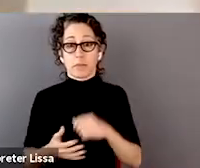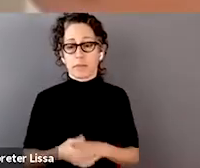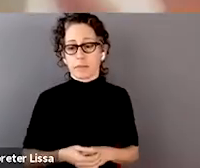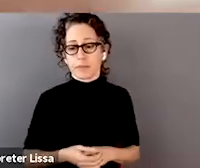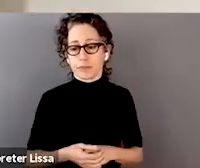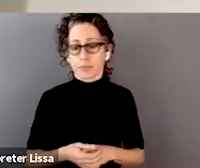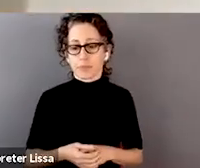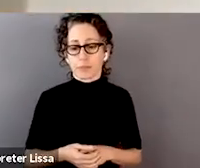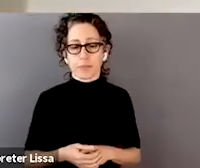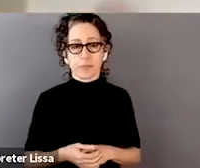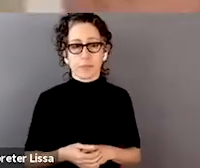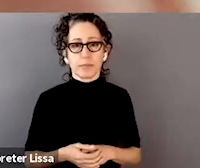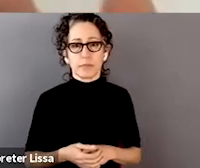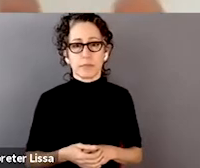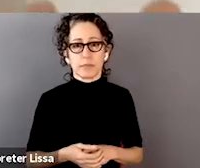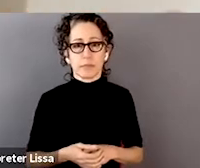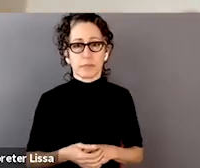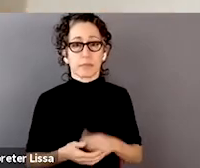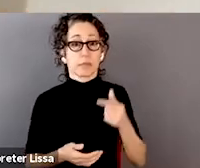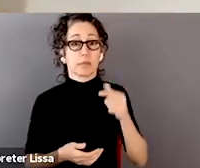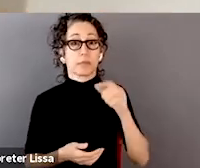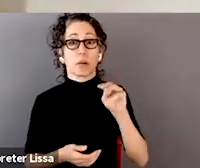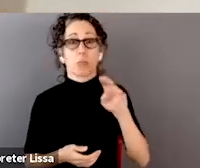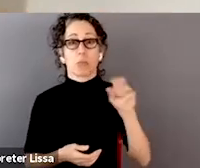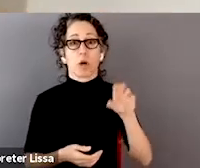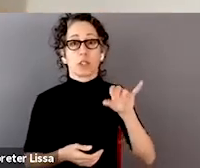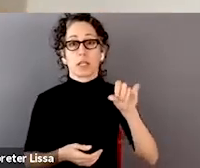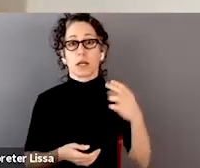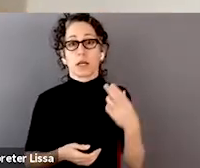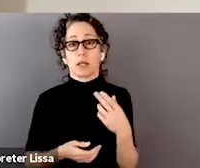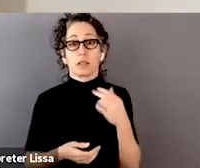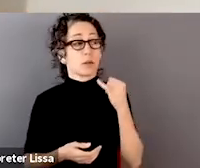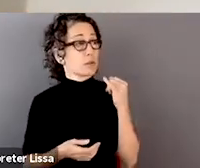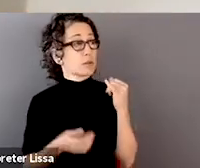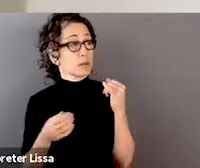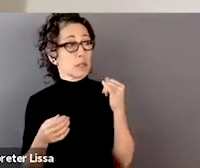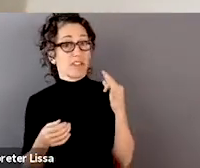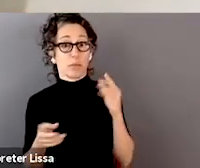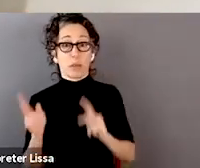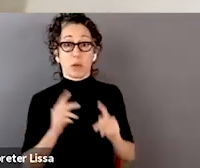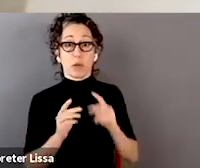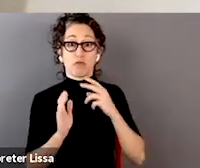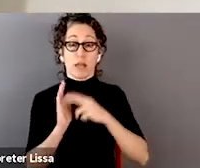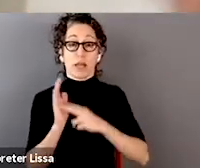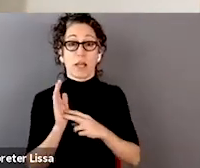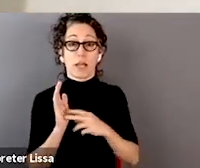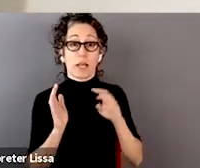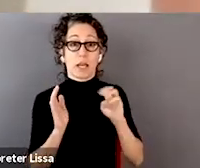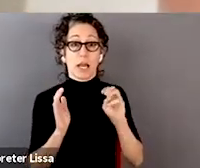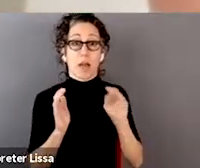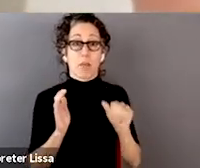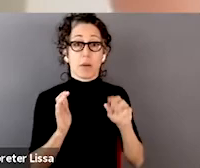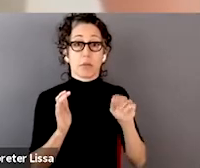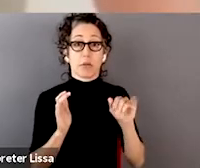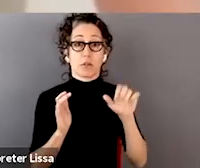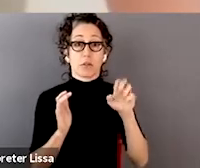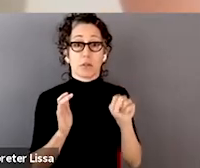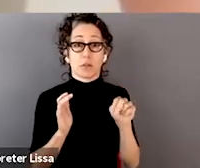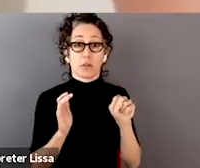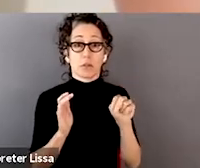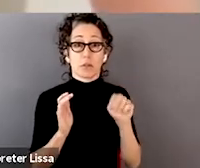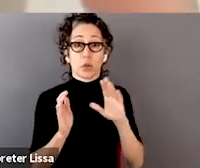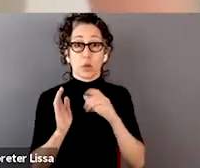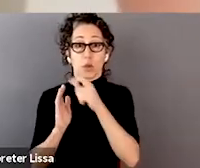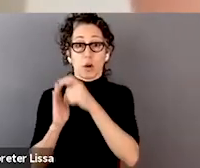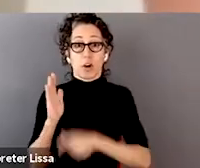it's it's not my work but if people have read uh emma pearson's recent paper on uh knee x-rays that came